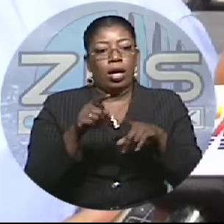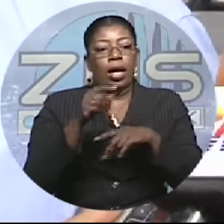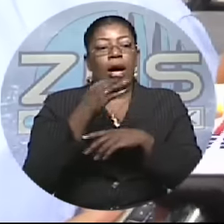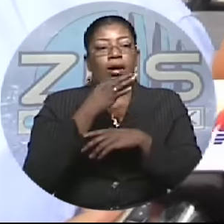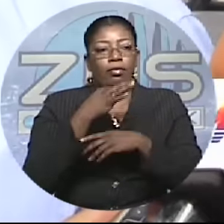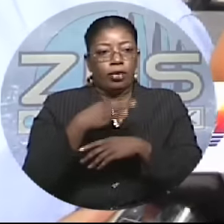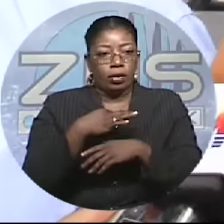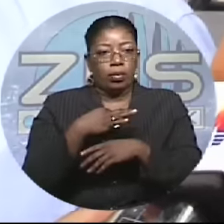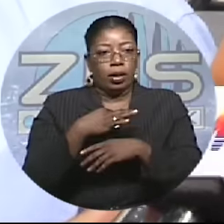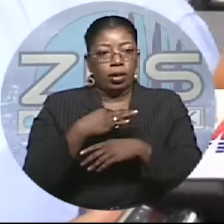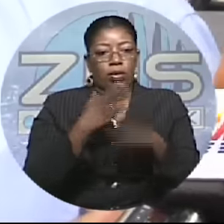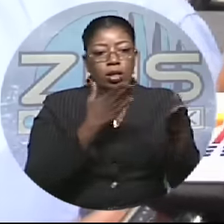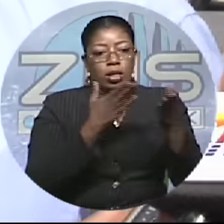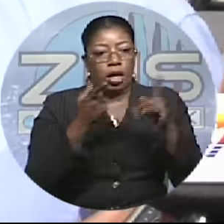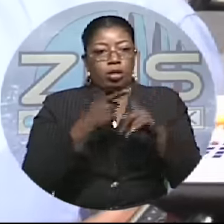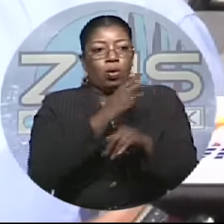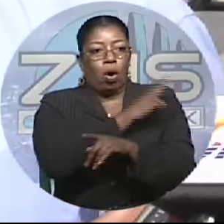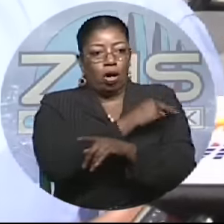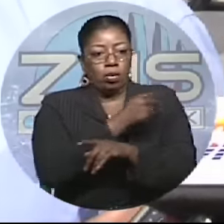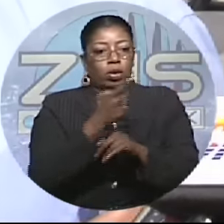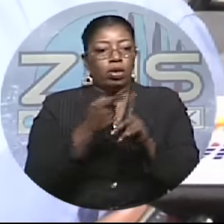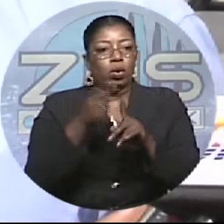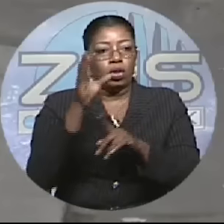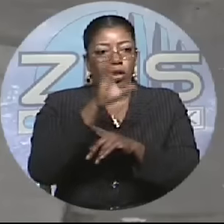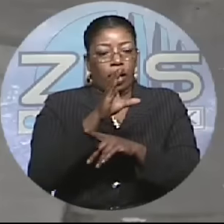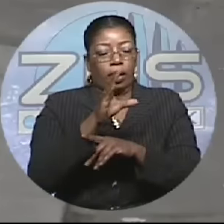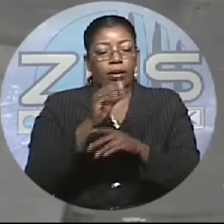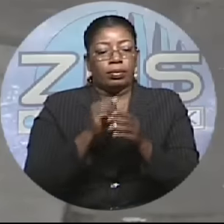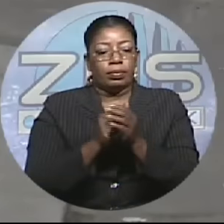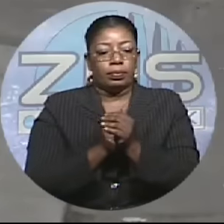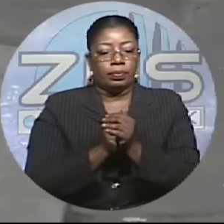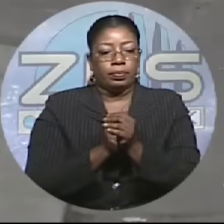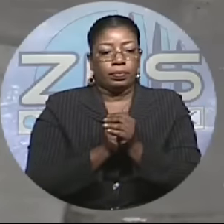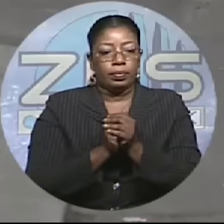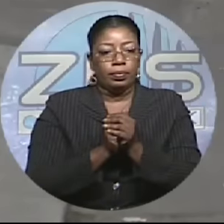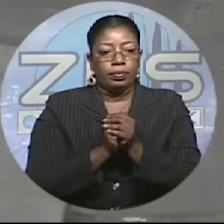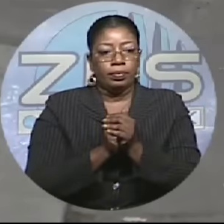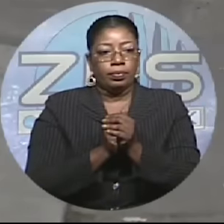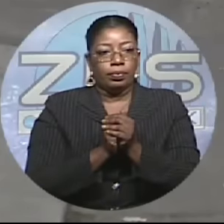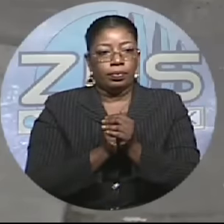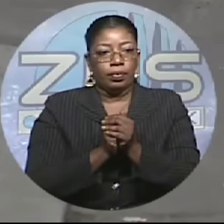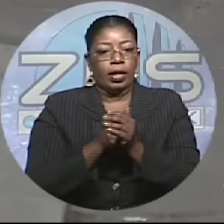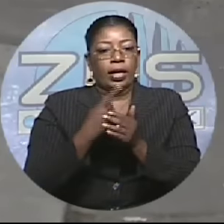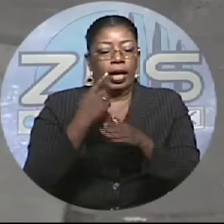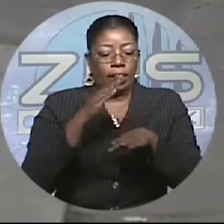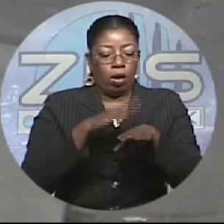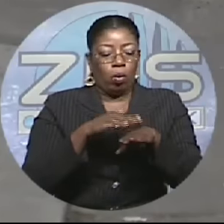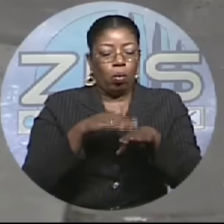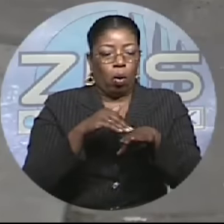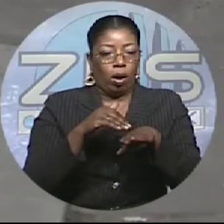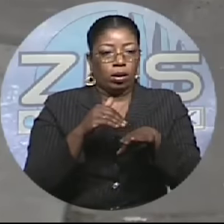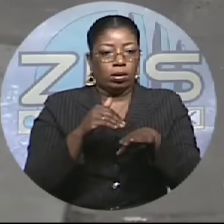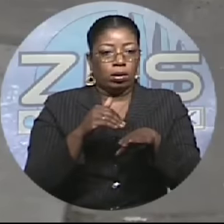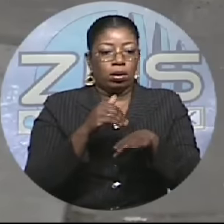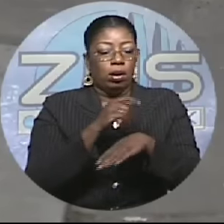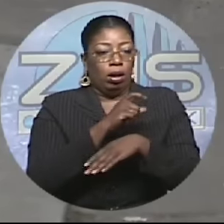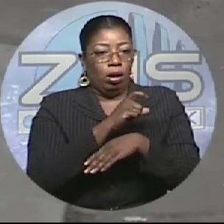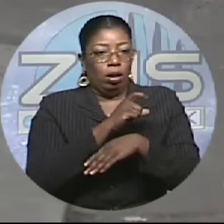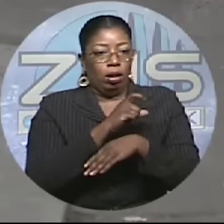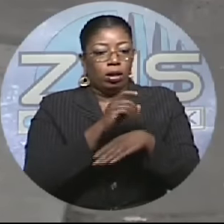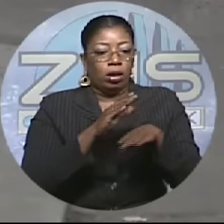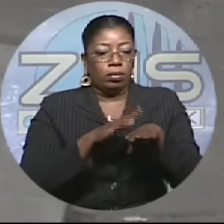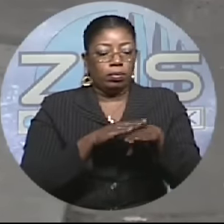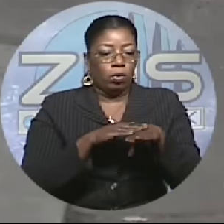was taken to a hospital just to be checked by medical doctors. ACP Dean warned motorists that if a police officer cautions